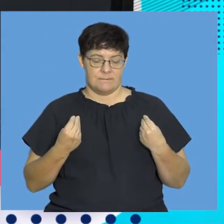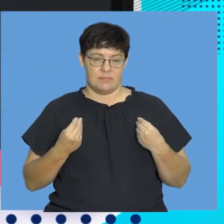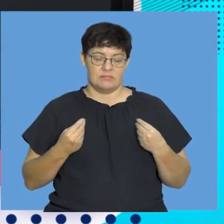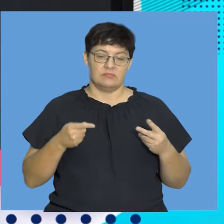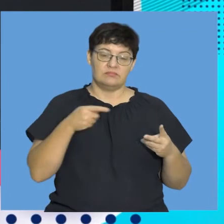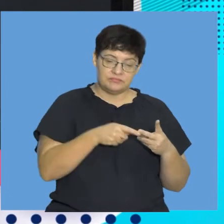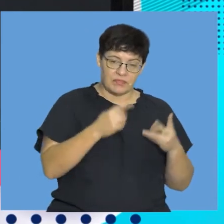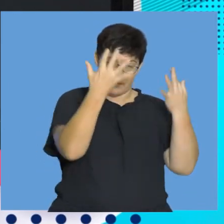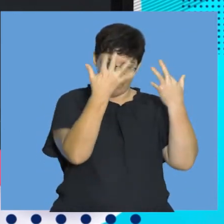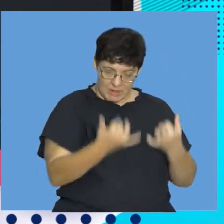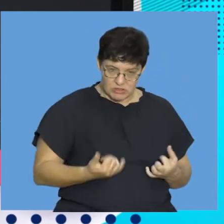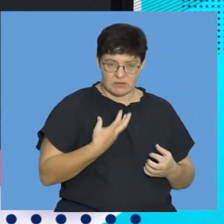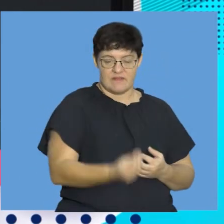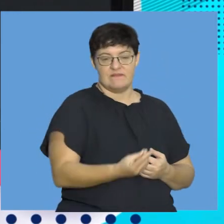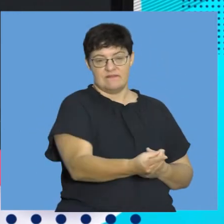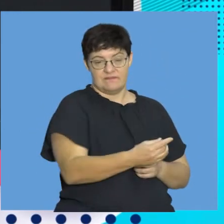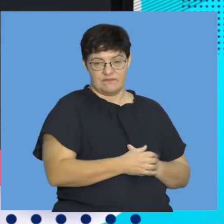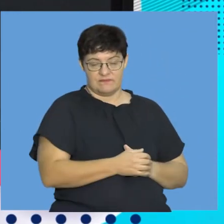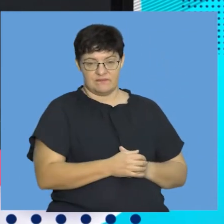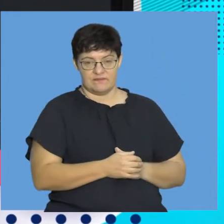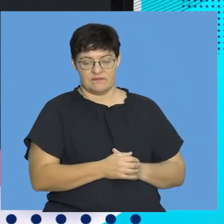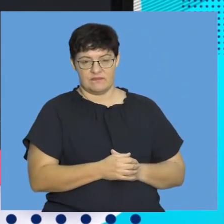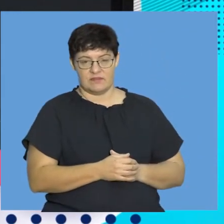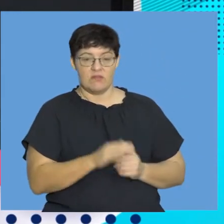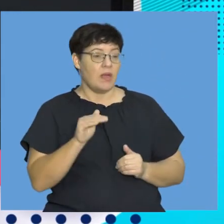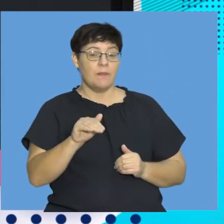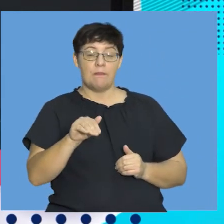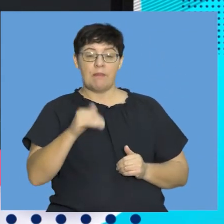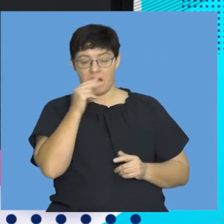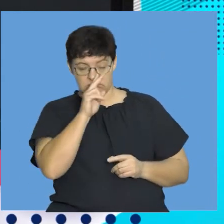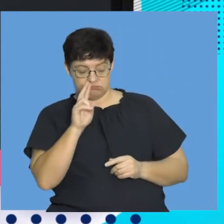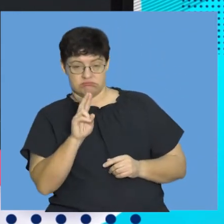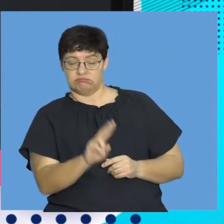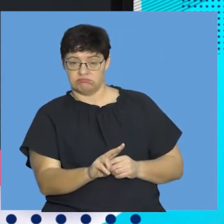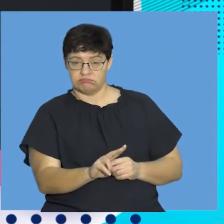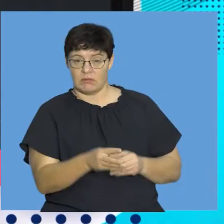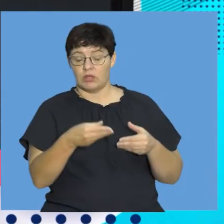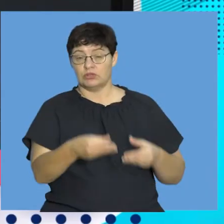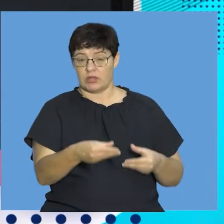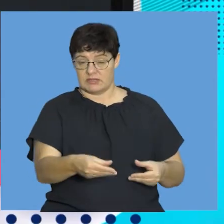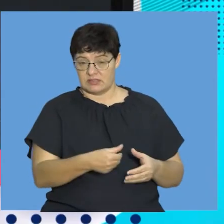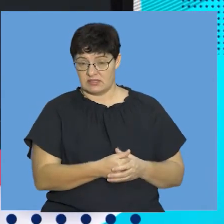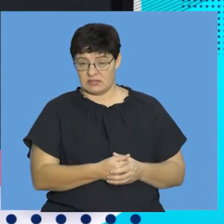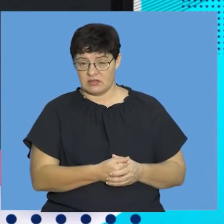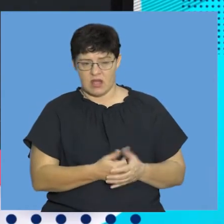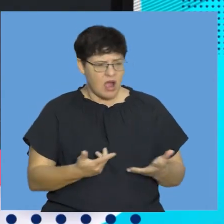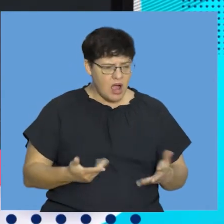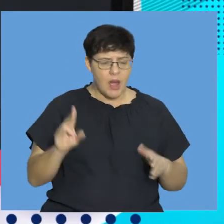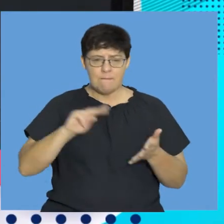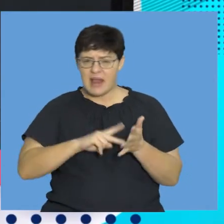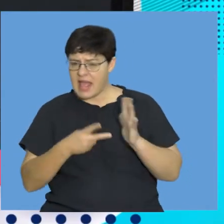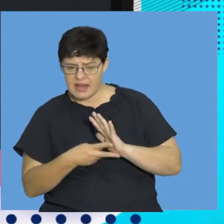going to take on, this is my budget that I have in place. Obviously, when the banks look at